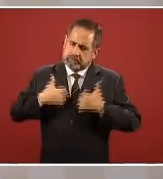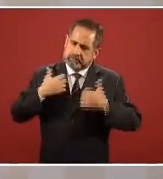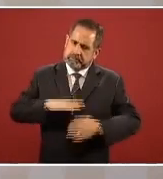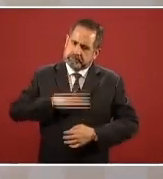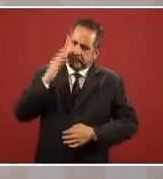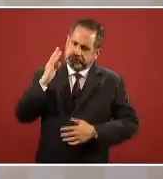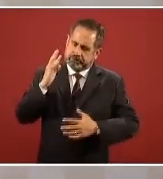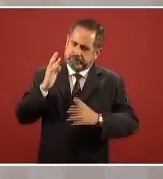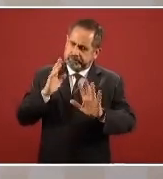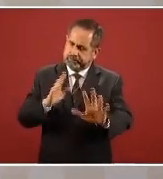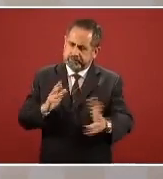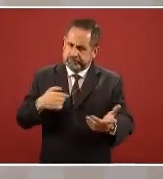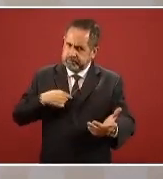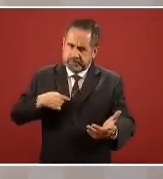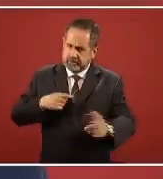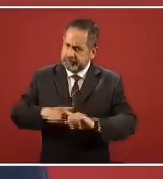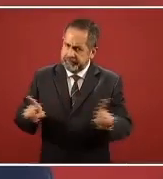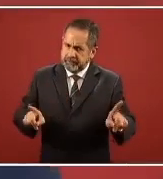me angry.